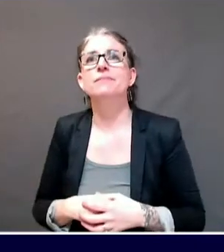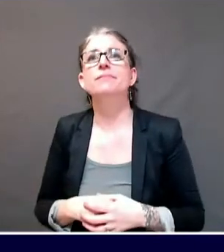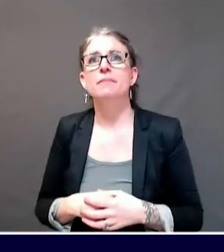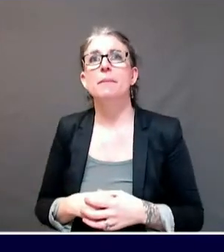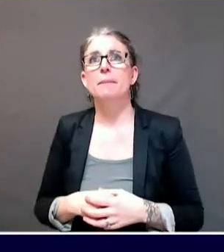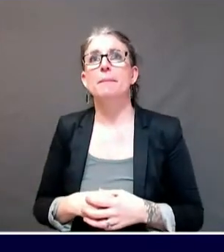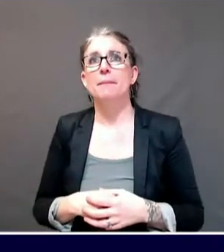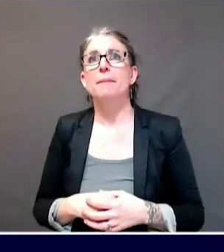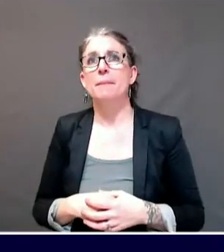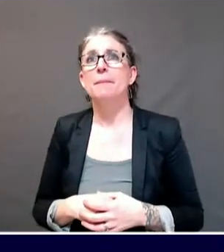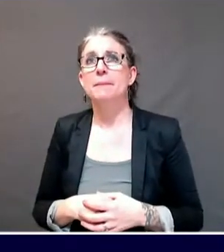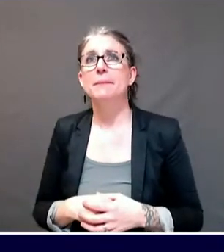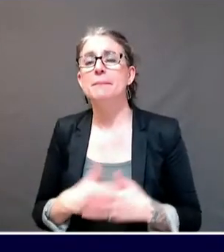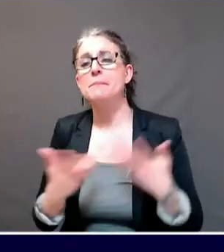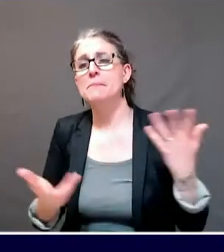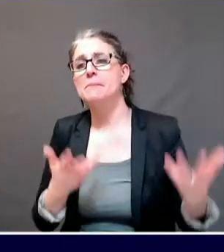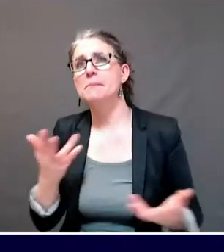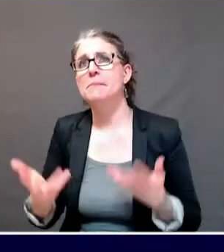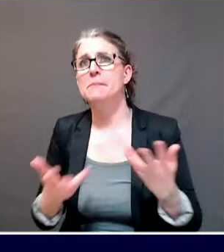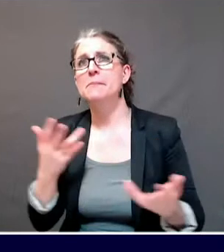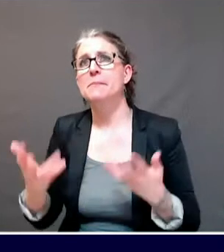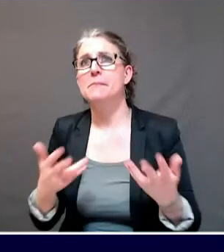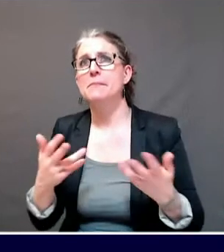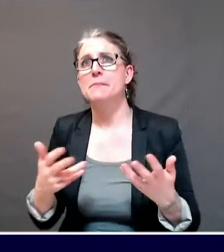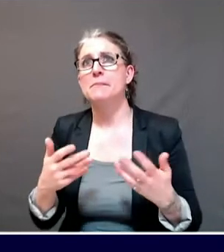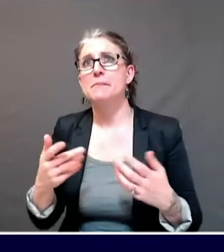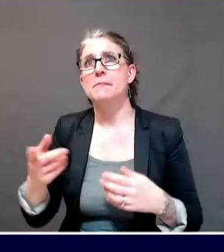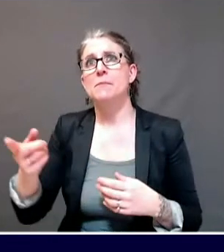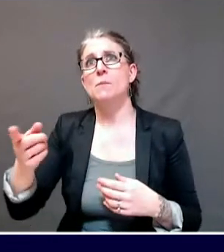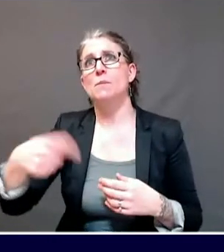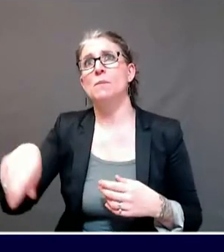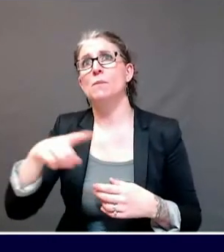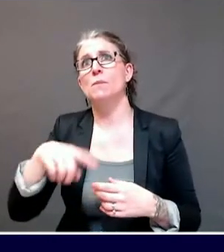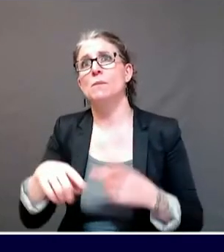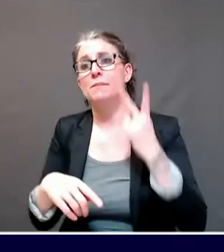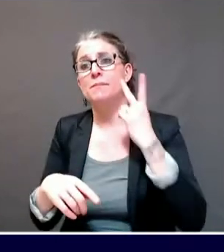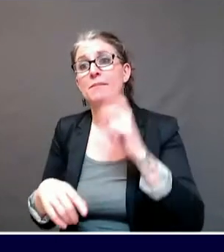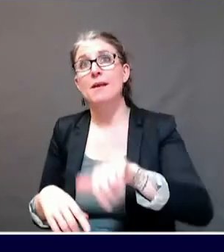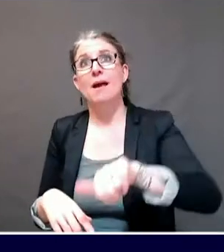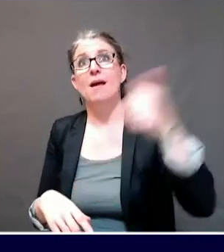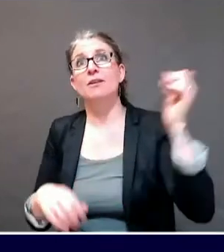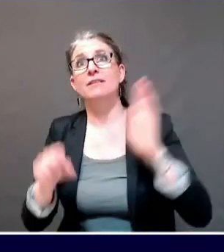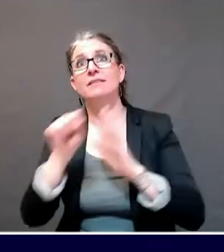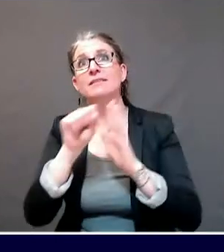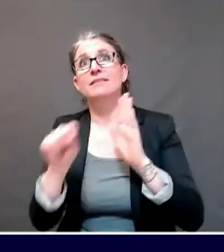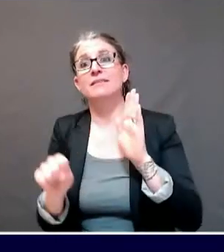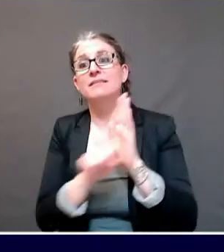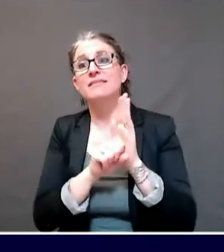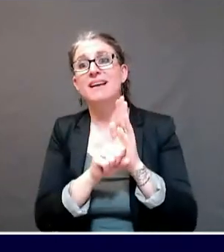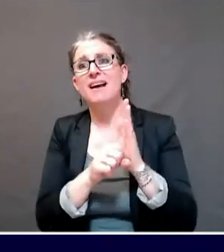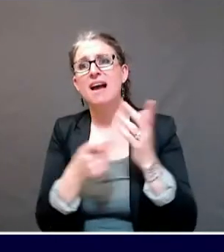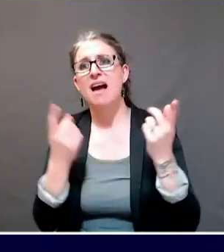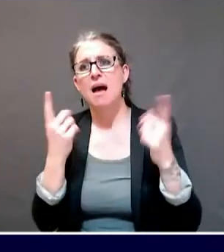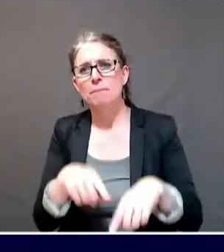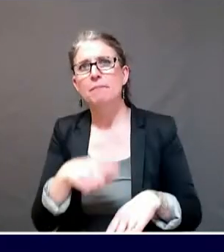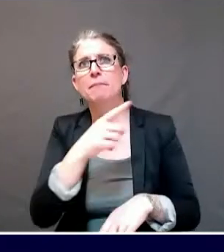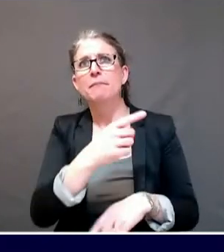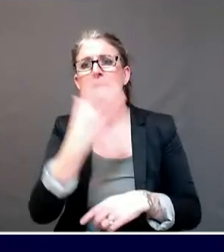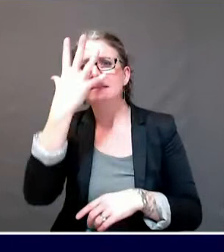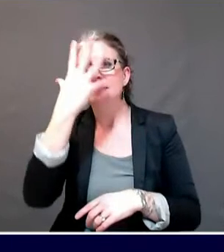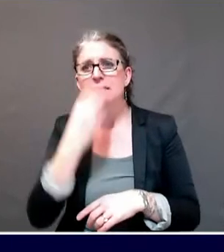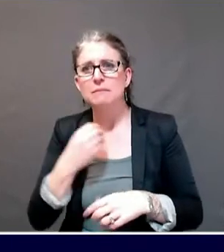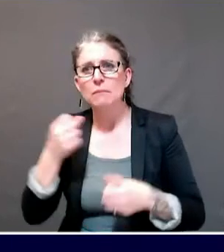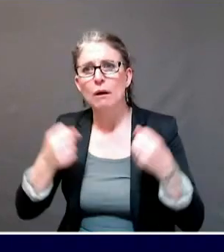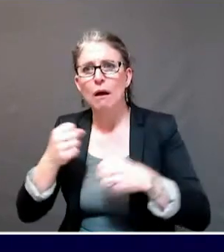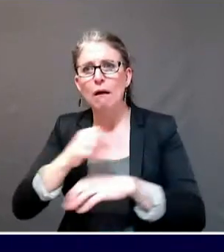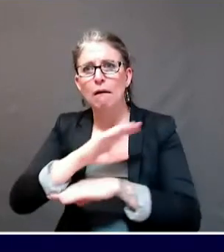other states with people literally sleeping in their cars overnight, waiting for a spot to get vaccinated. We think we can do this in a